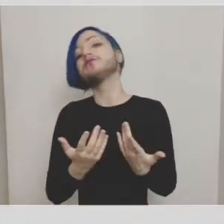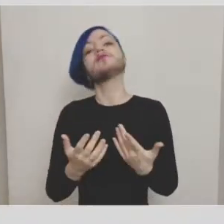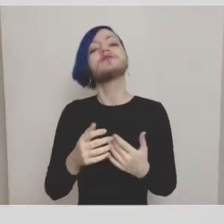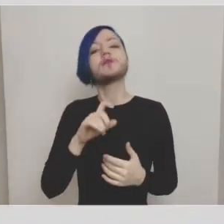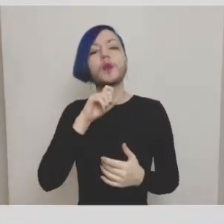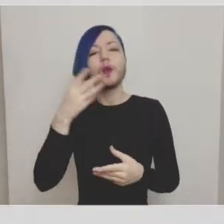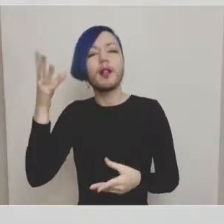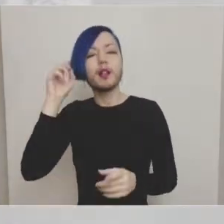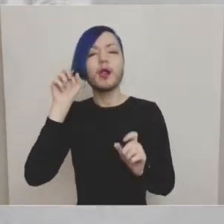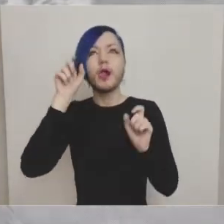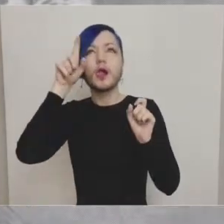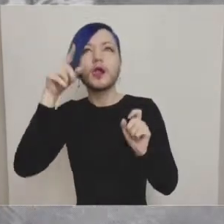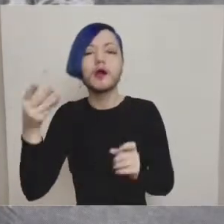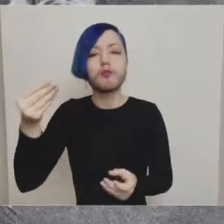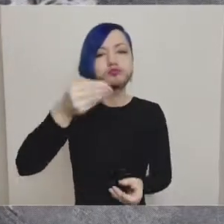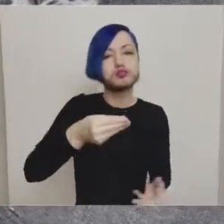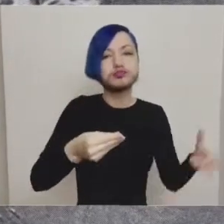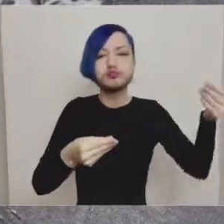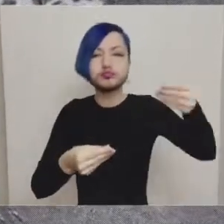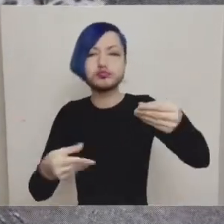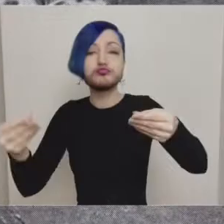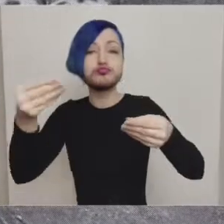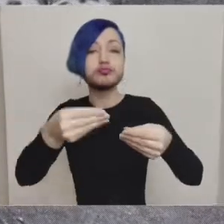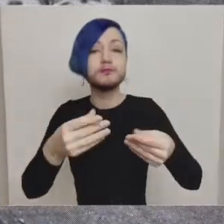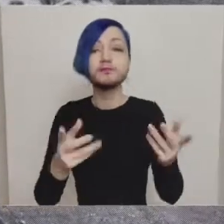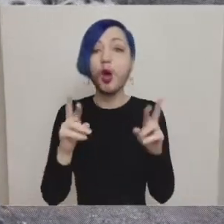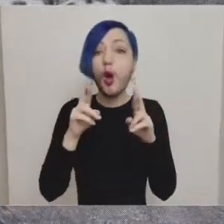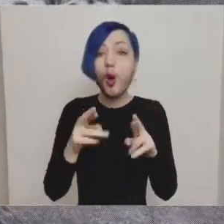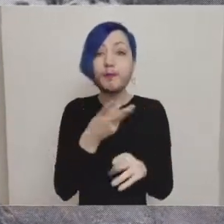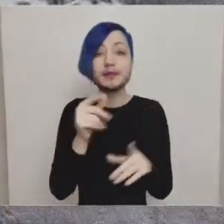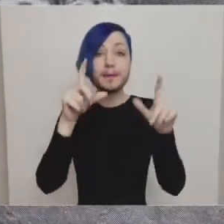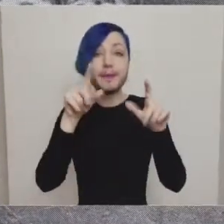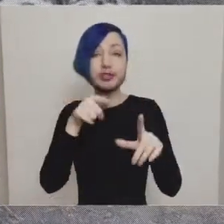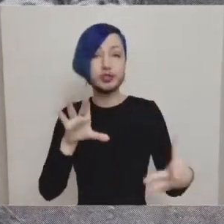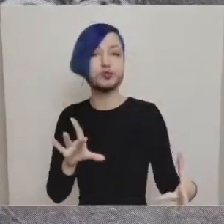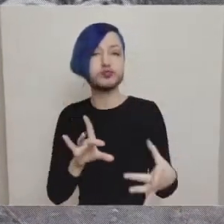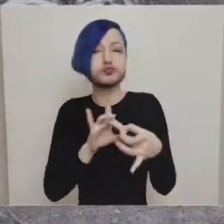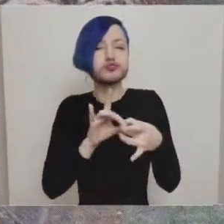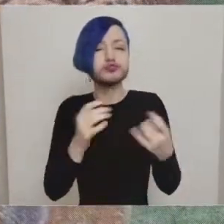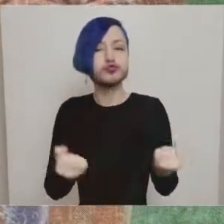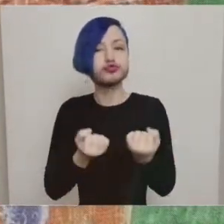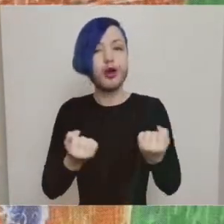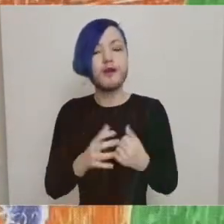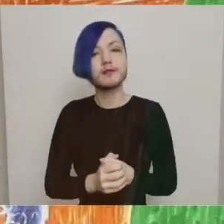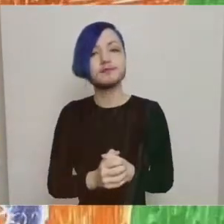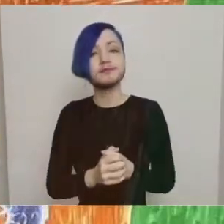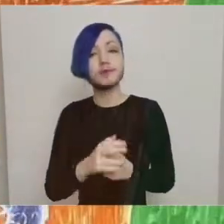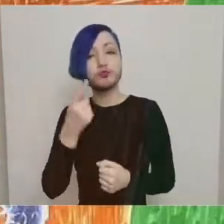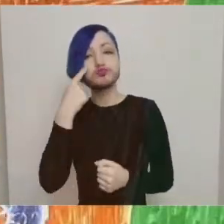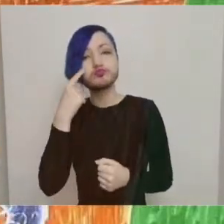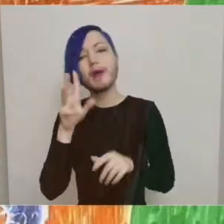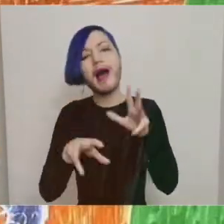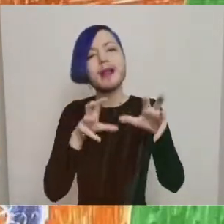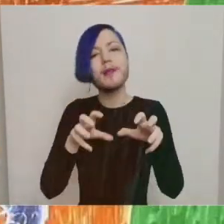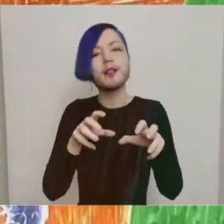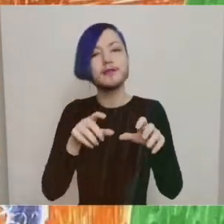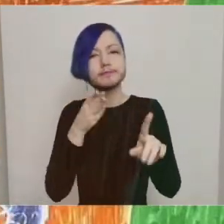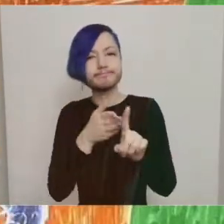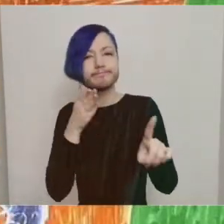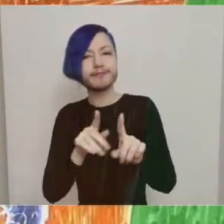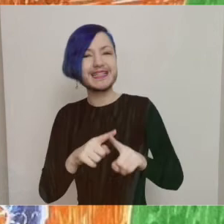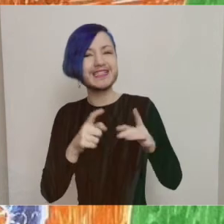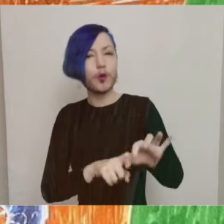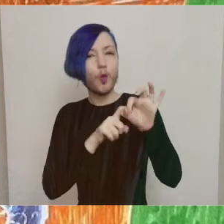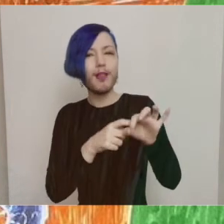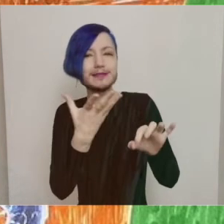intuitively, I hope you will connect with some of these images. I would like us to identify qualities in the animals we choose,